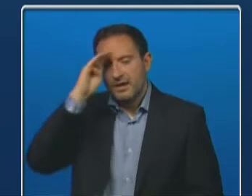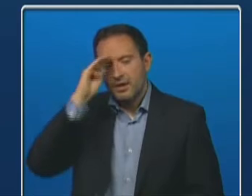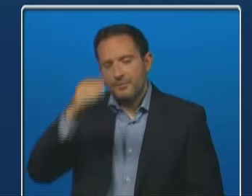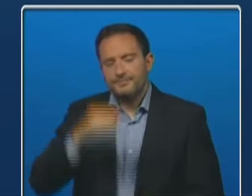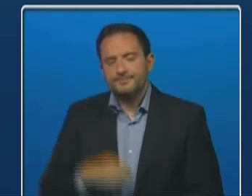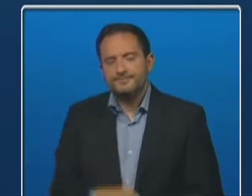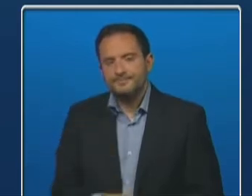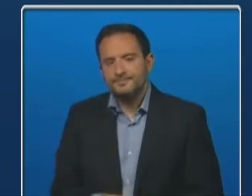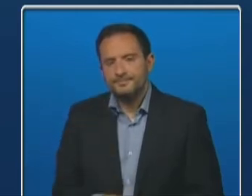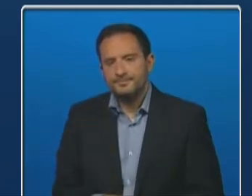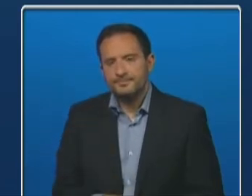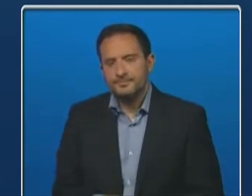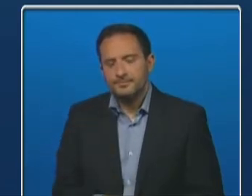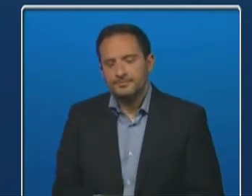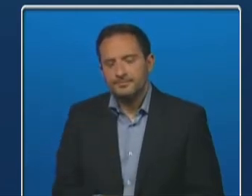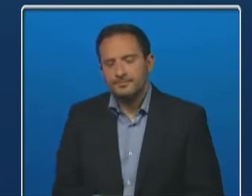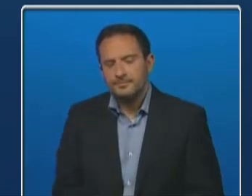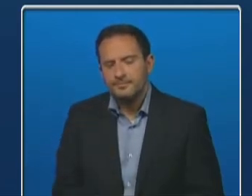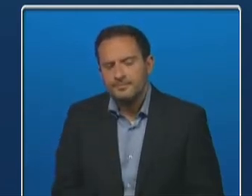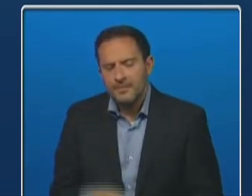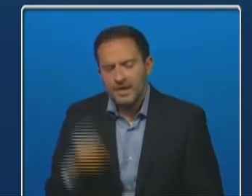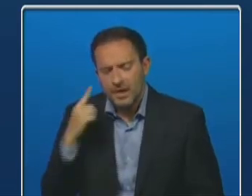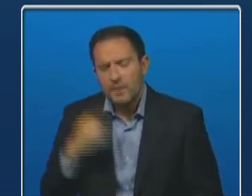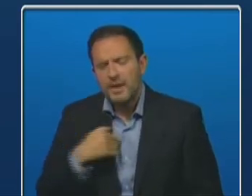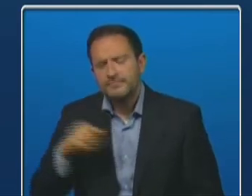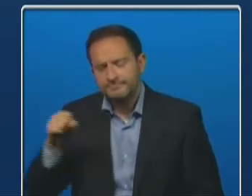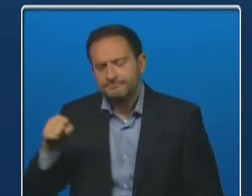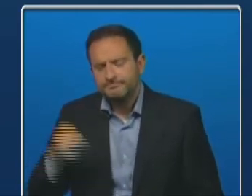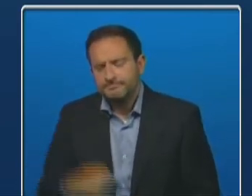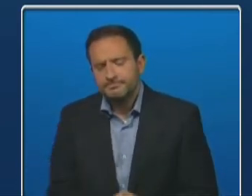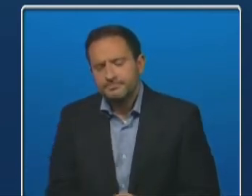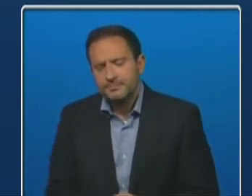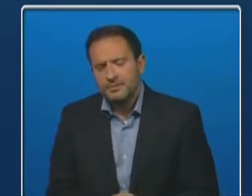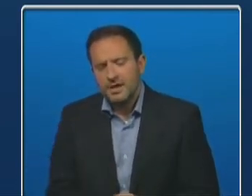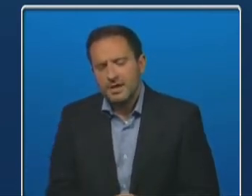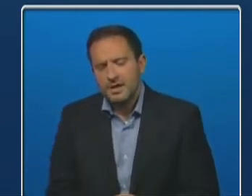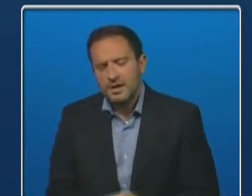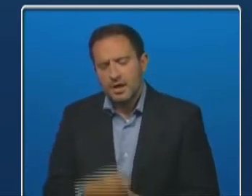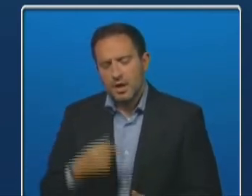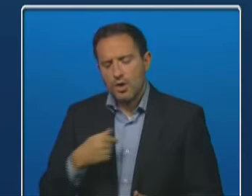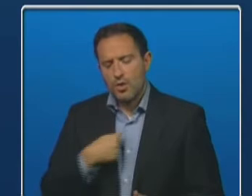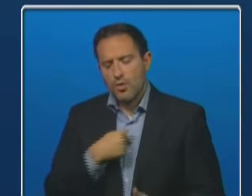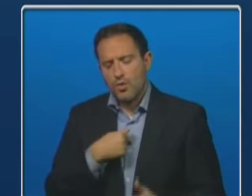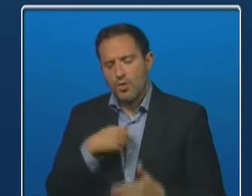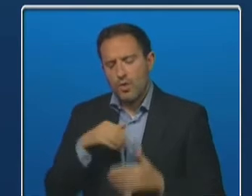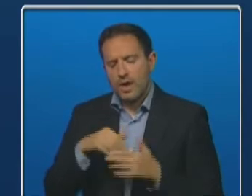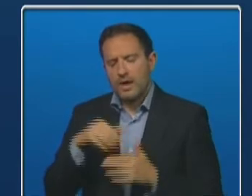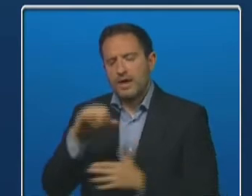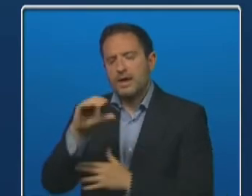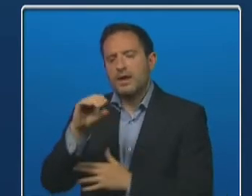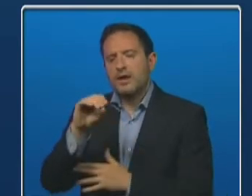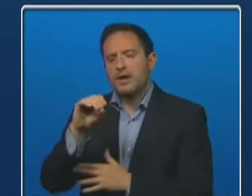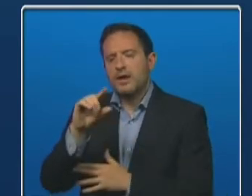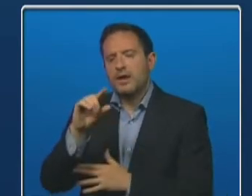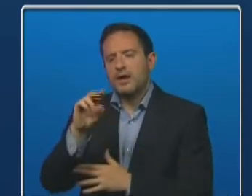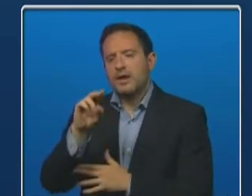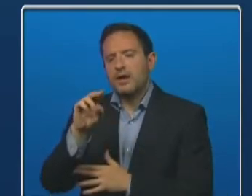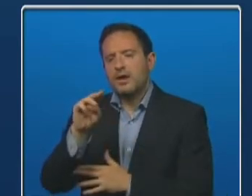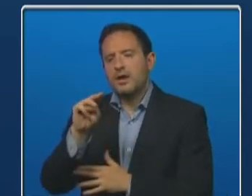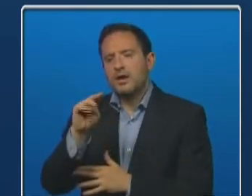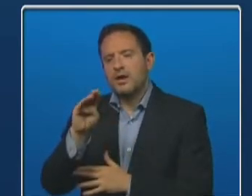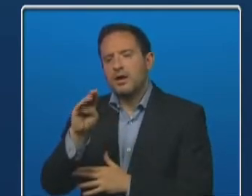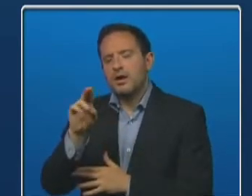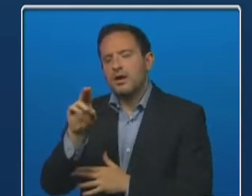me? We can, loud and clear. Hi, we're here in Columbus, Ohio, and Central Ohio here is a part